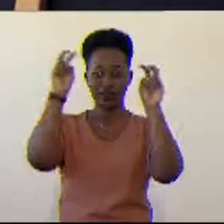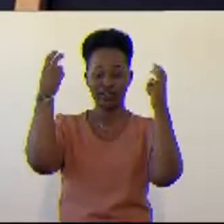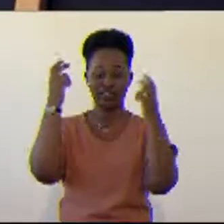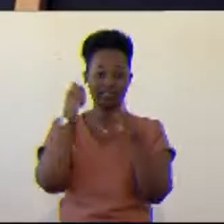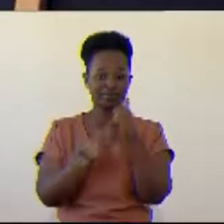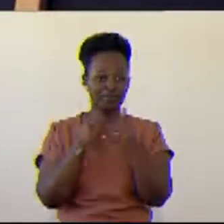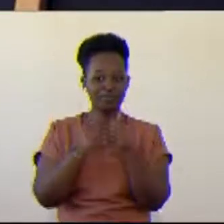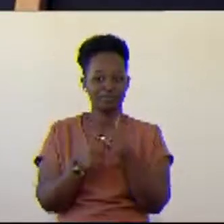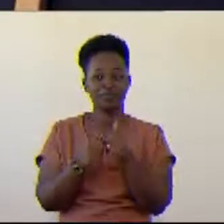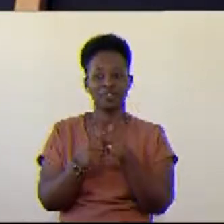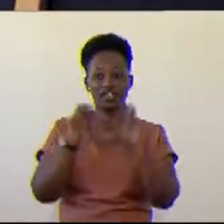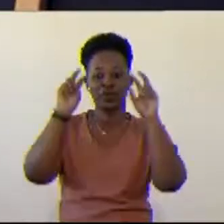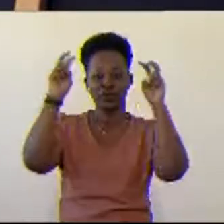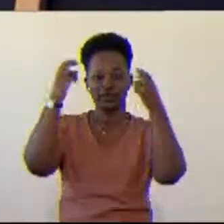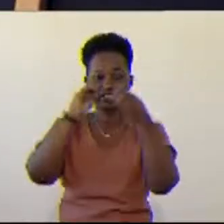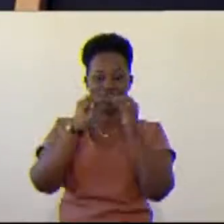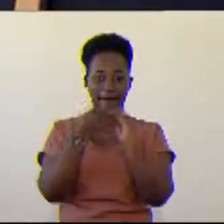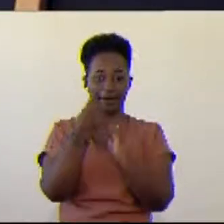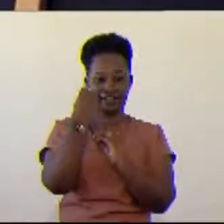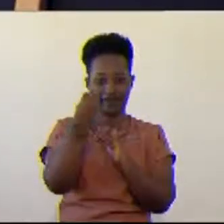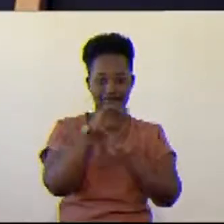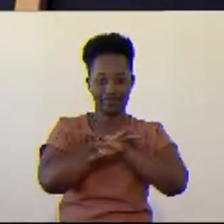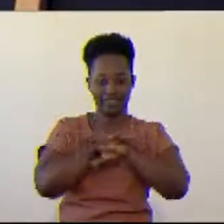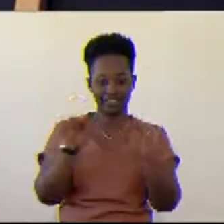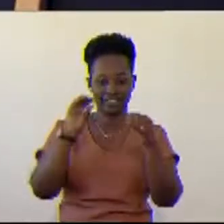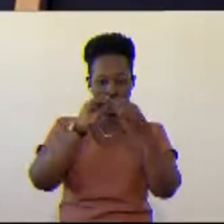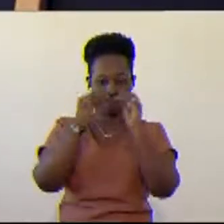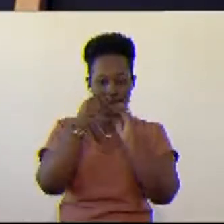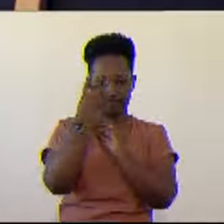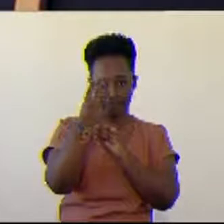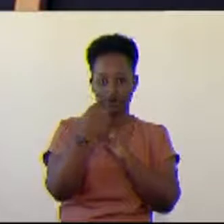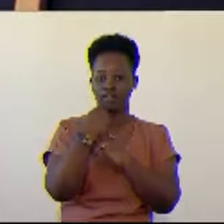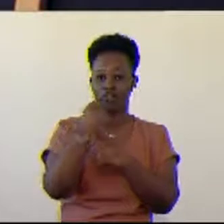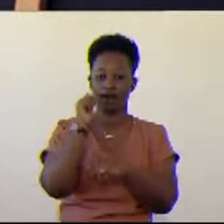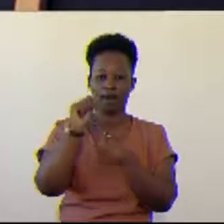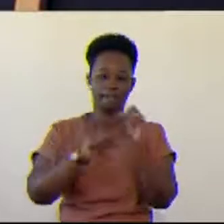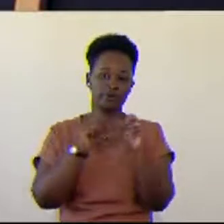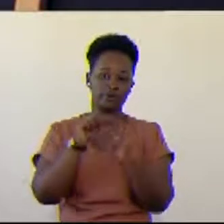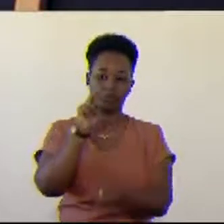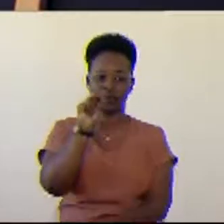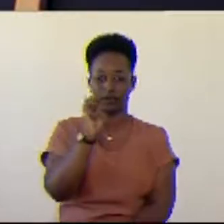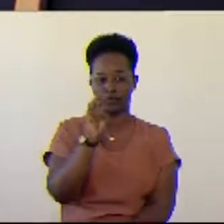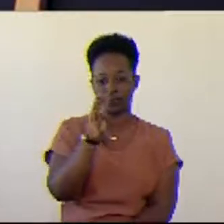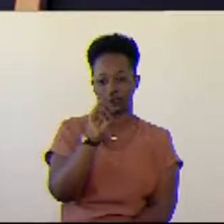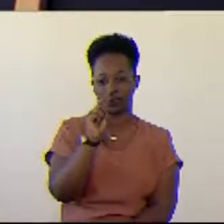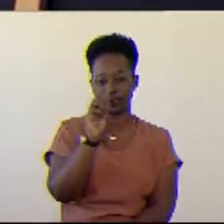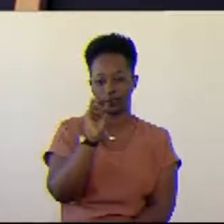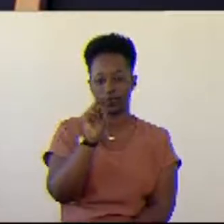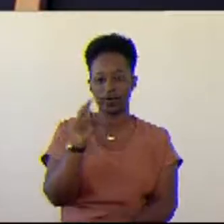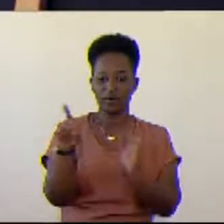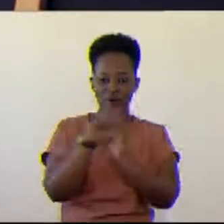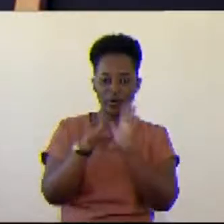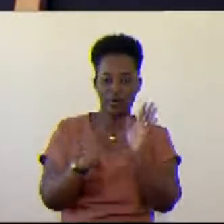5. We already finished Unit 4, which was about Newton's laws of motion, and so today we are going to start a